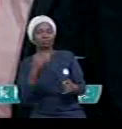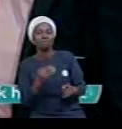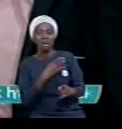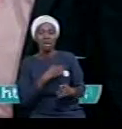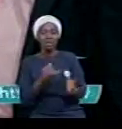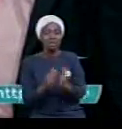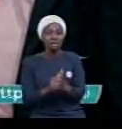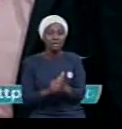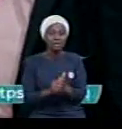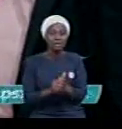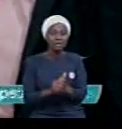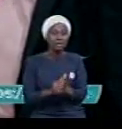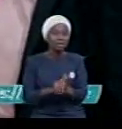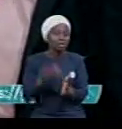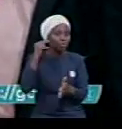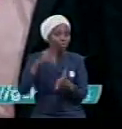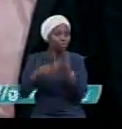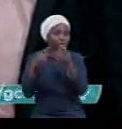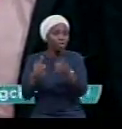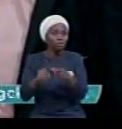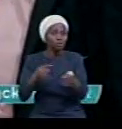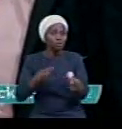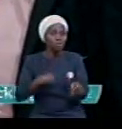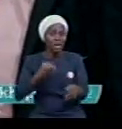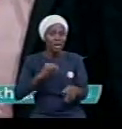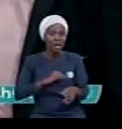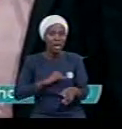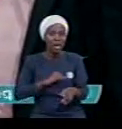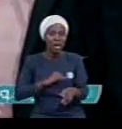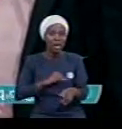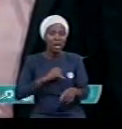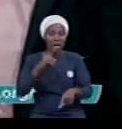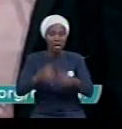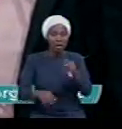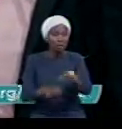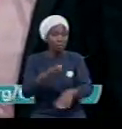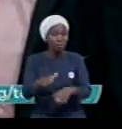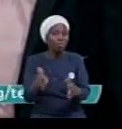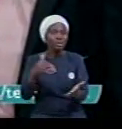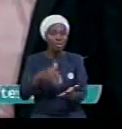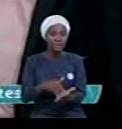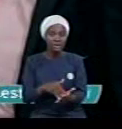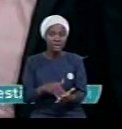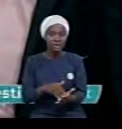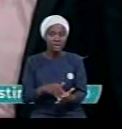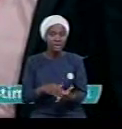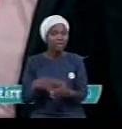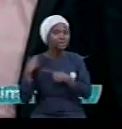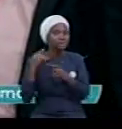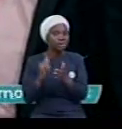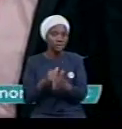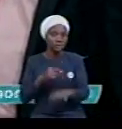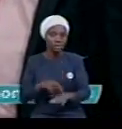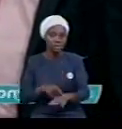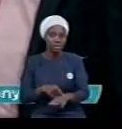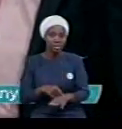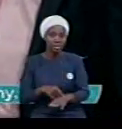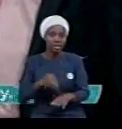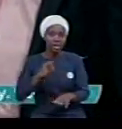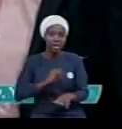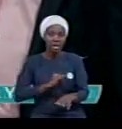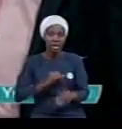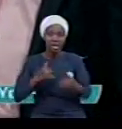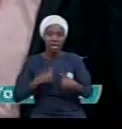what really happened to me, that I couldn't walk again. So ever since then, I've been in this problem